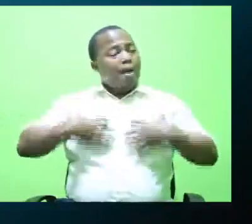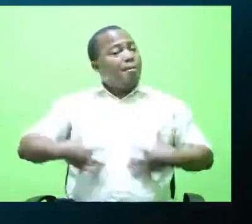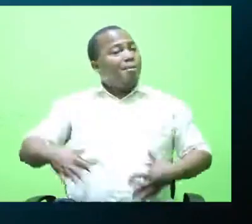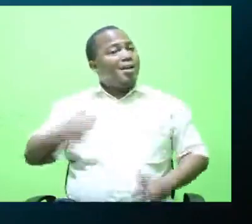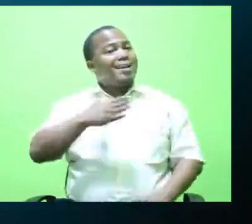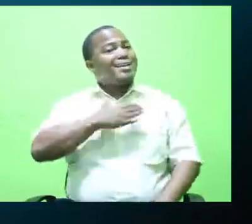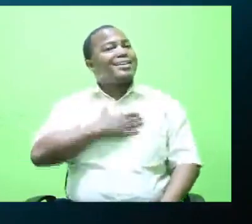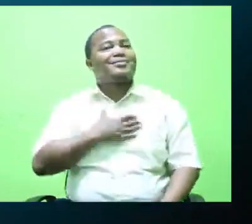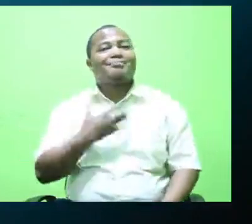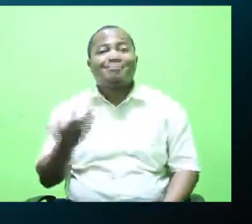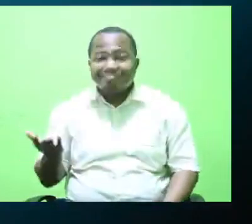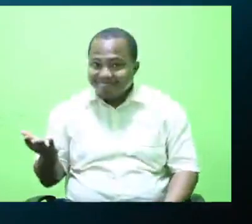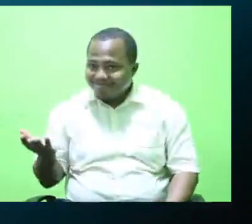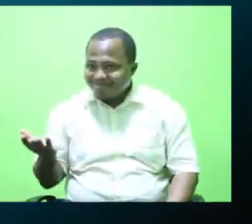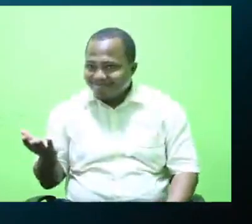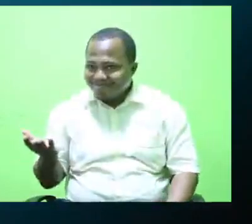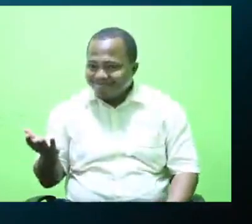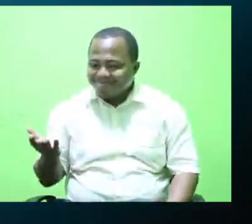bodies.